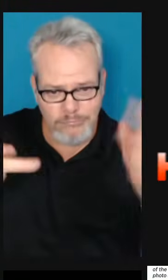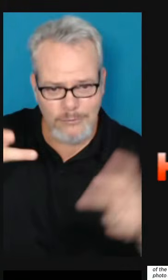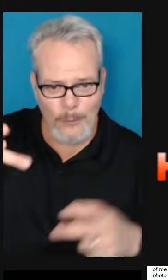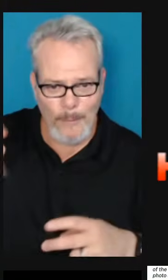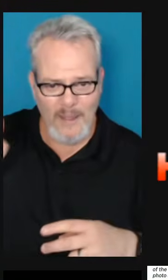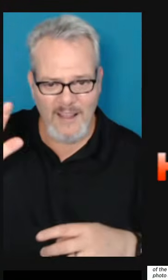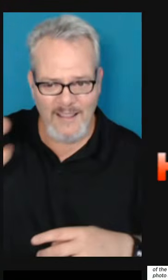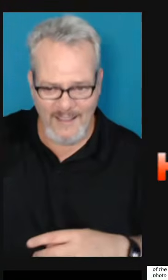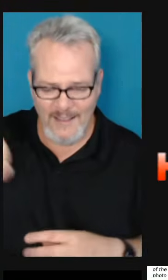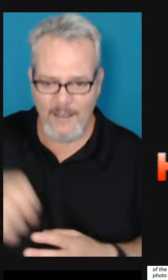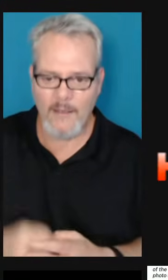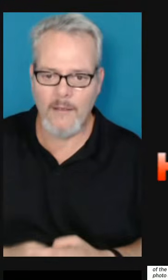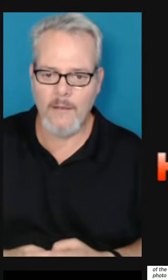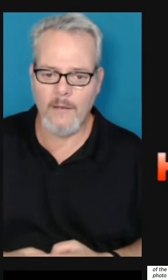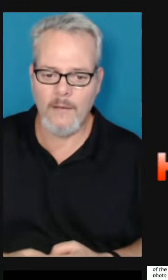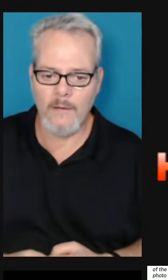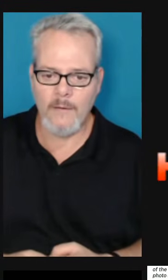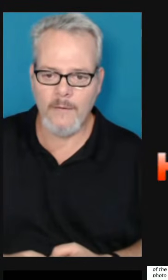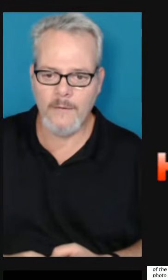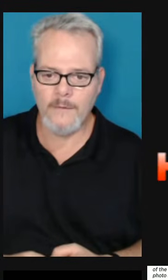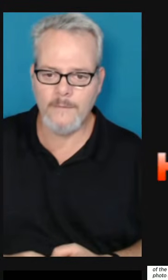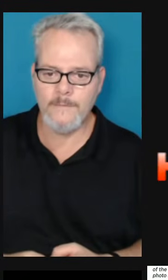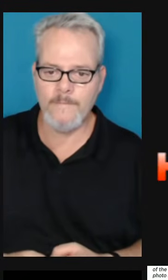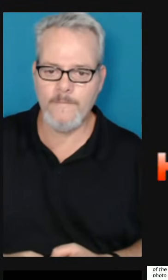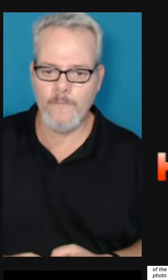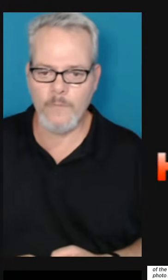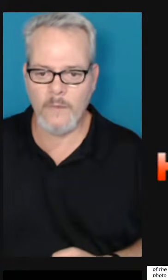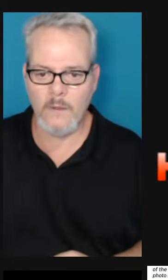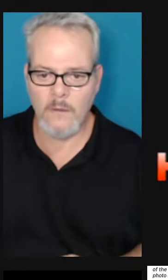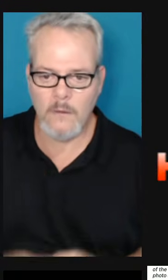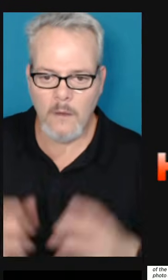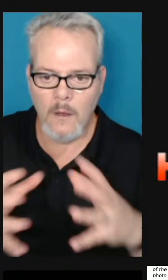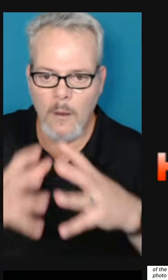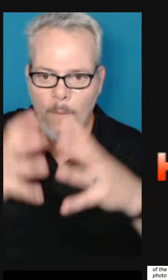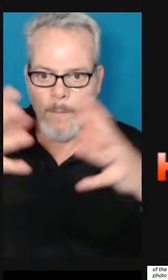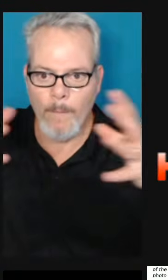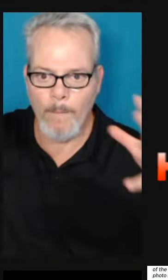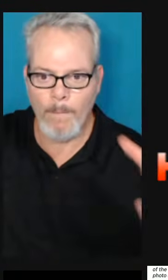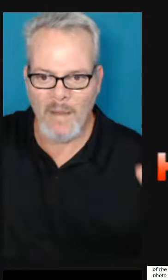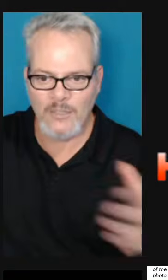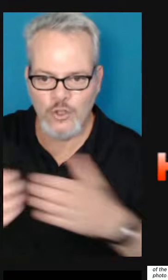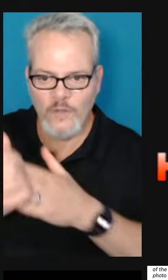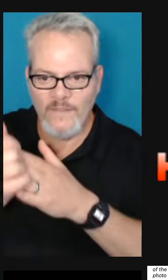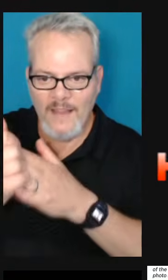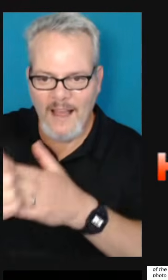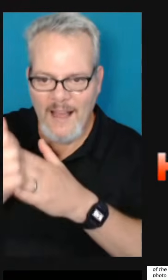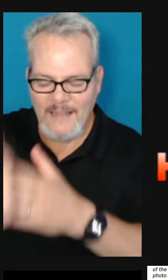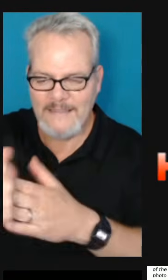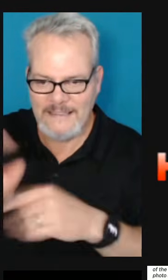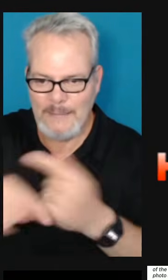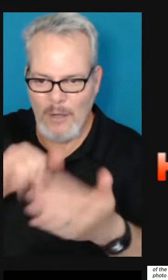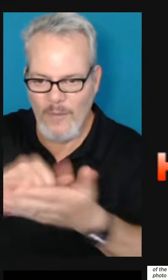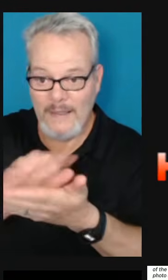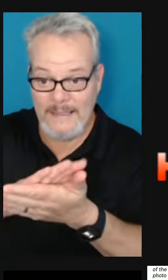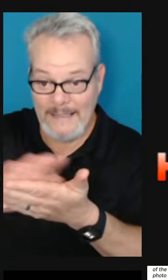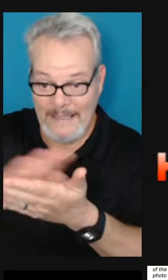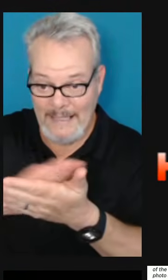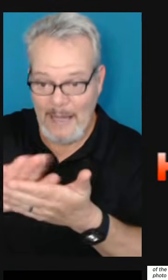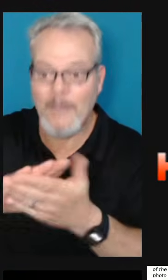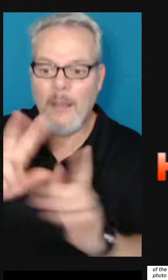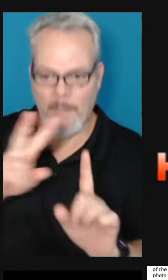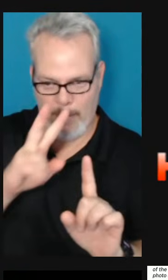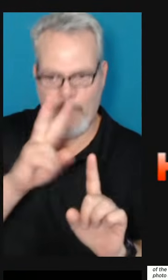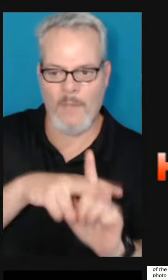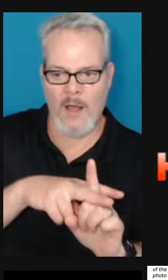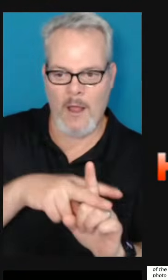So here they note, much of the general guidance about volcanic ash exposure and cleanup can be applied to Pele's hair,